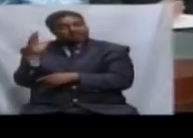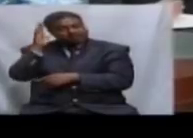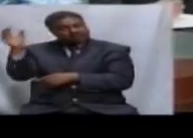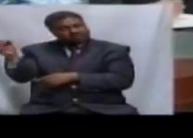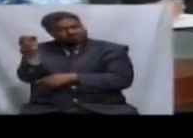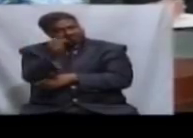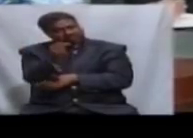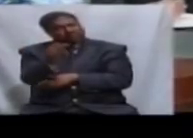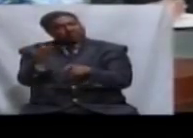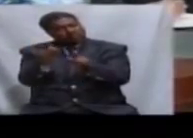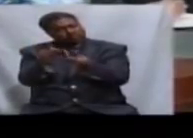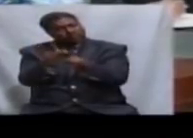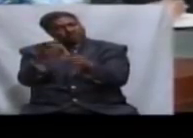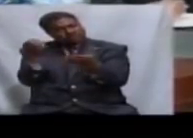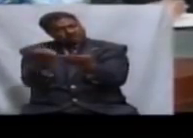and Economic Growth.